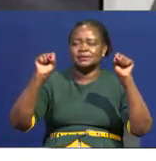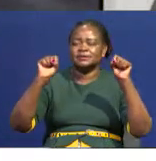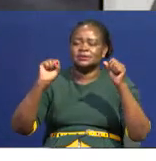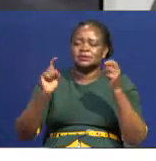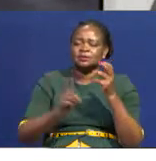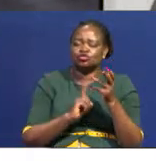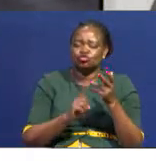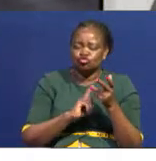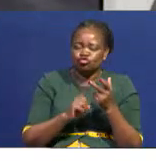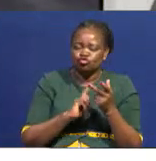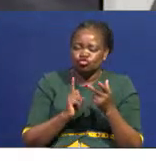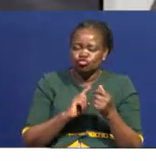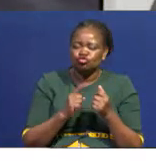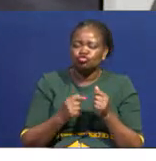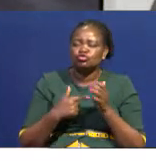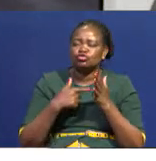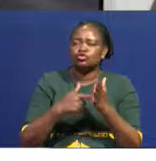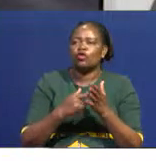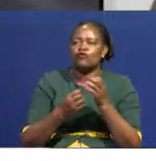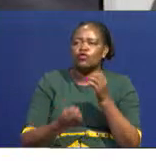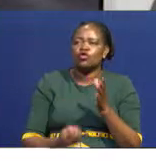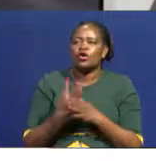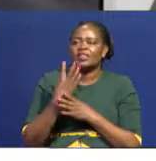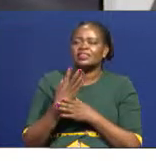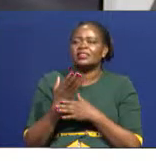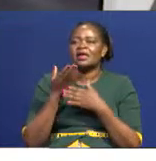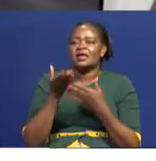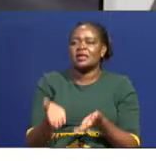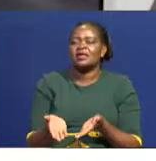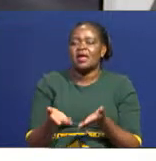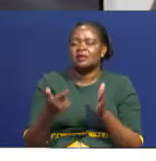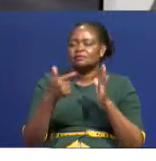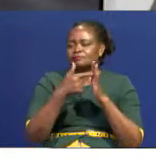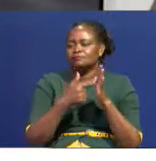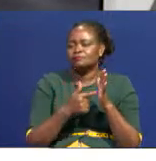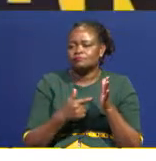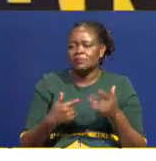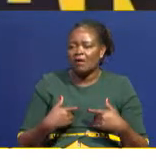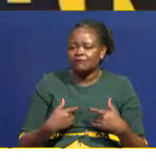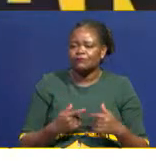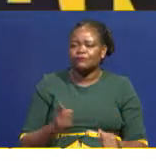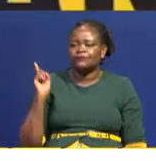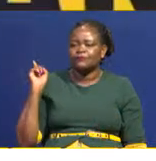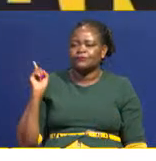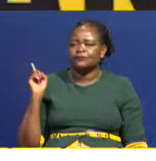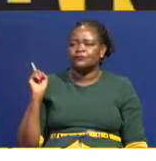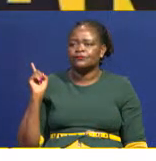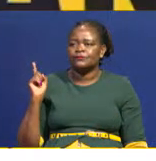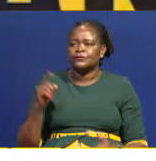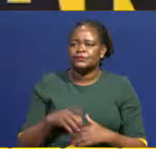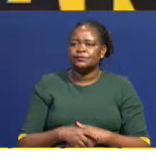the significant signs of growth. Here now are the details.